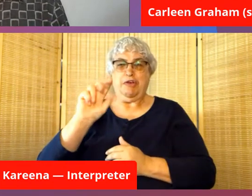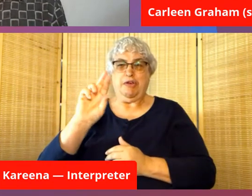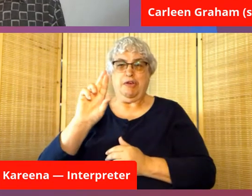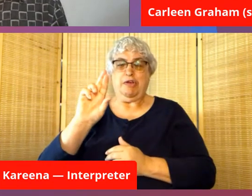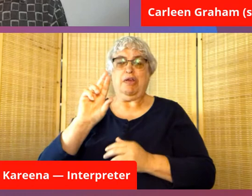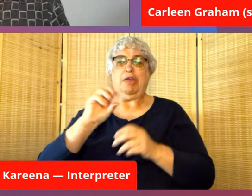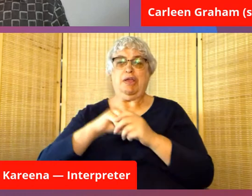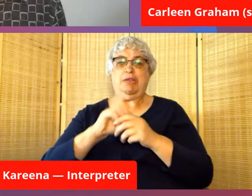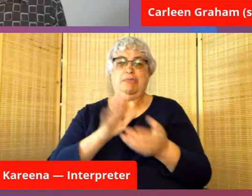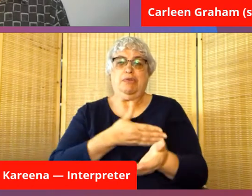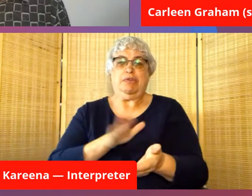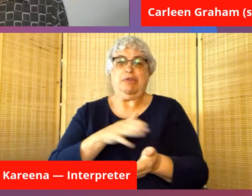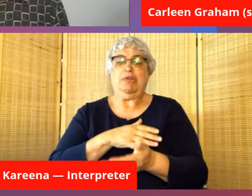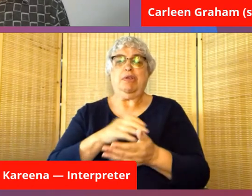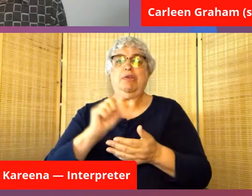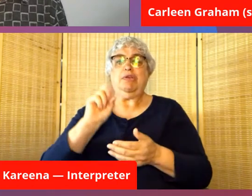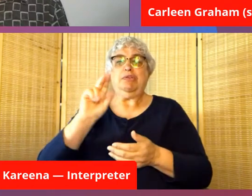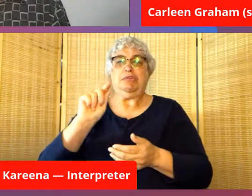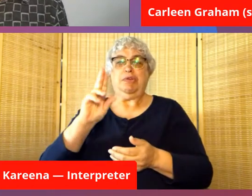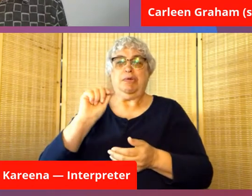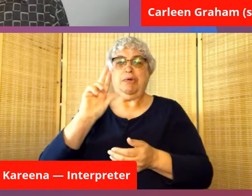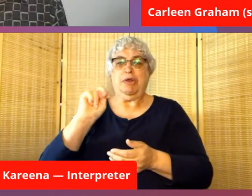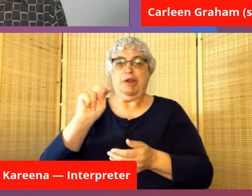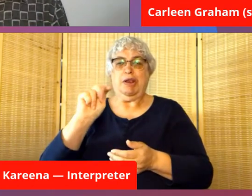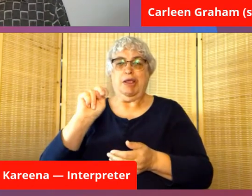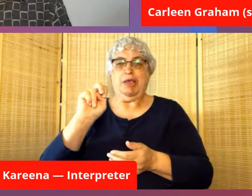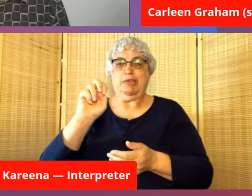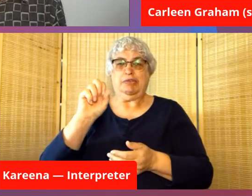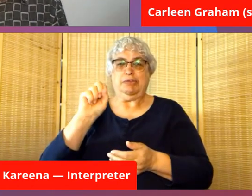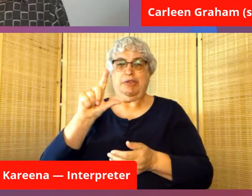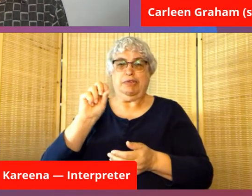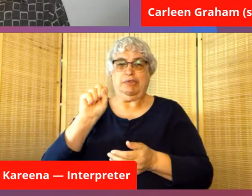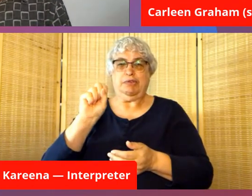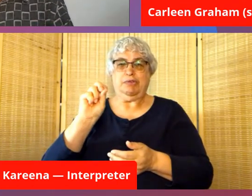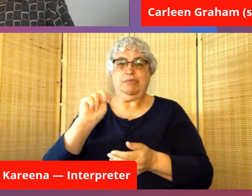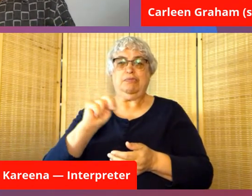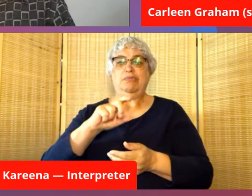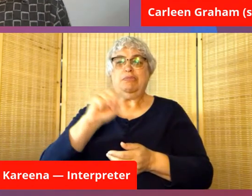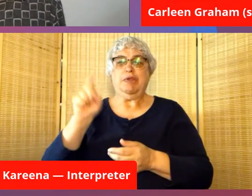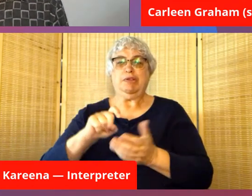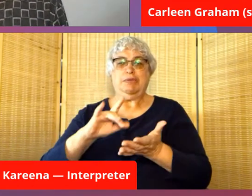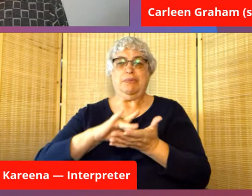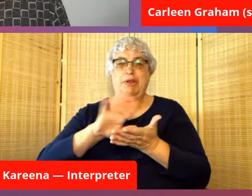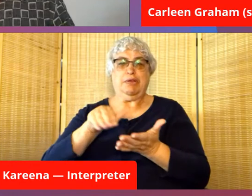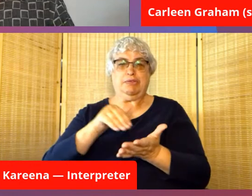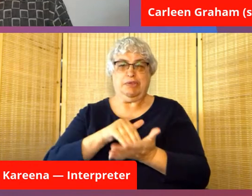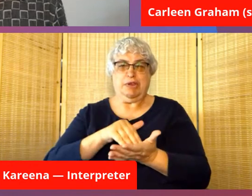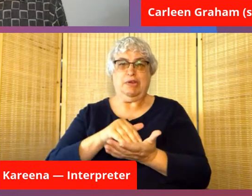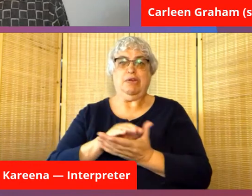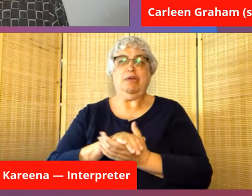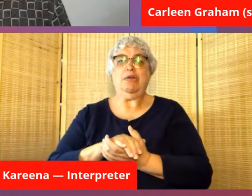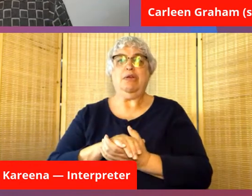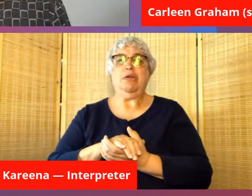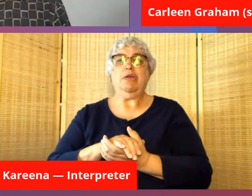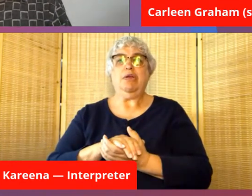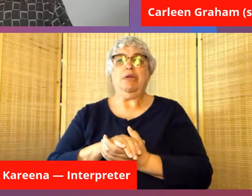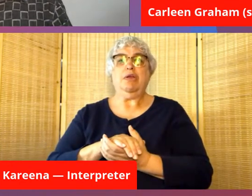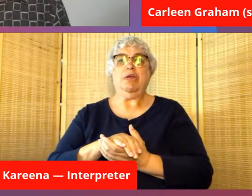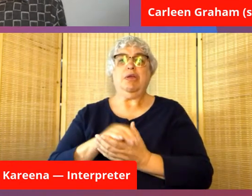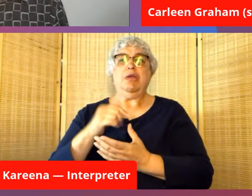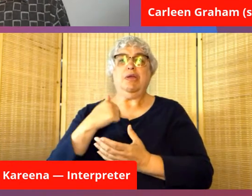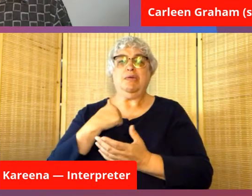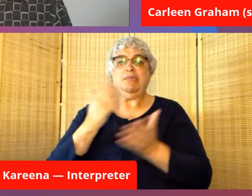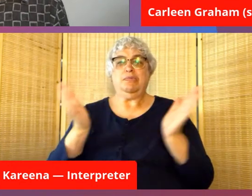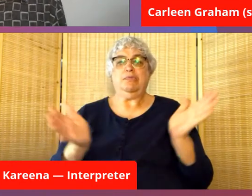Stuart Nelson, the Vice President at the Institute for Spirituality and Health at the Texas Medical Center. At ISH, our mission is to